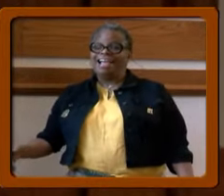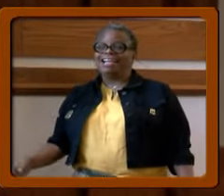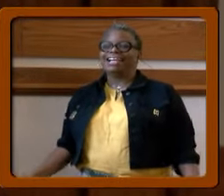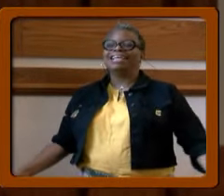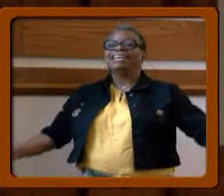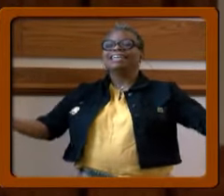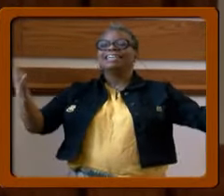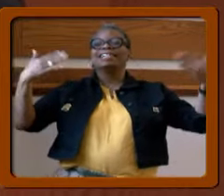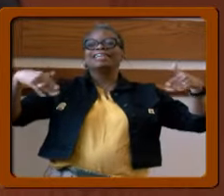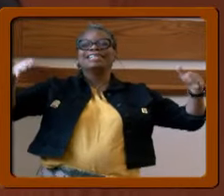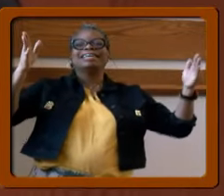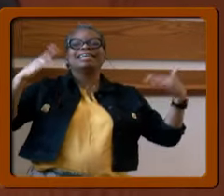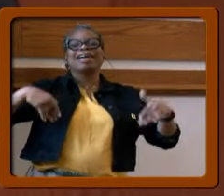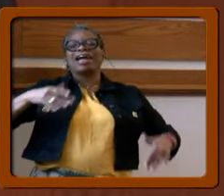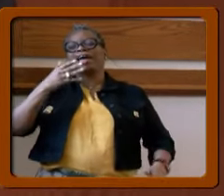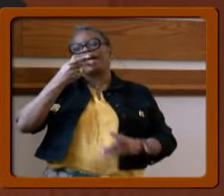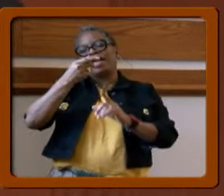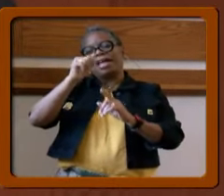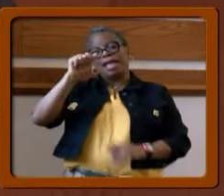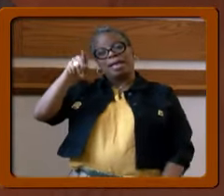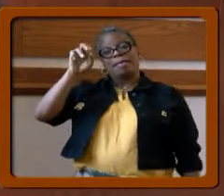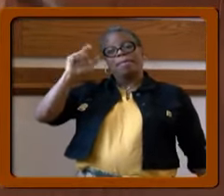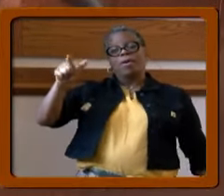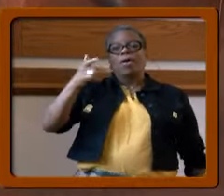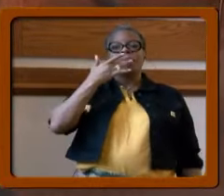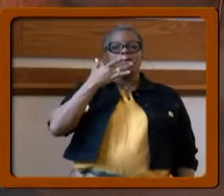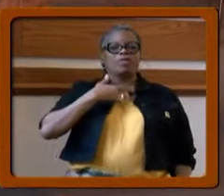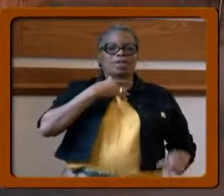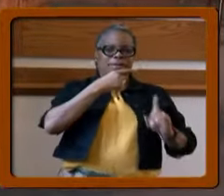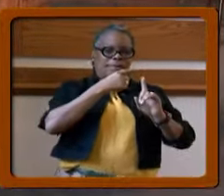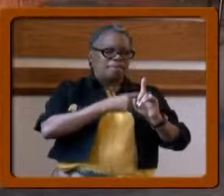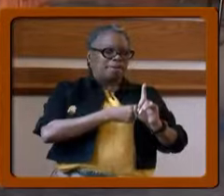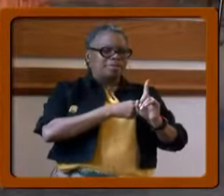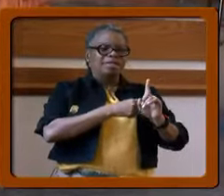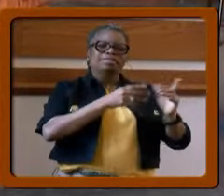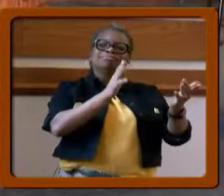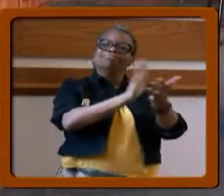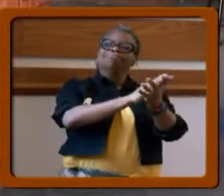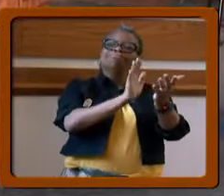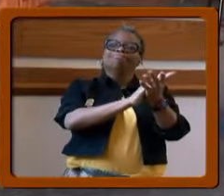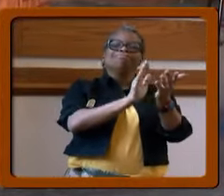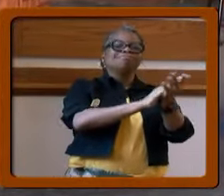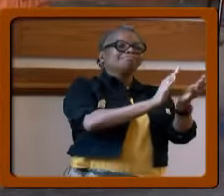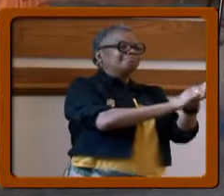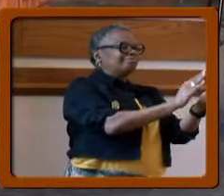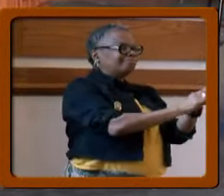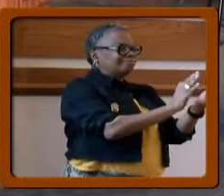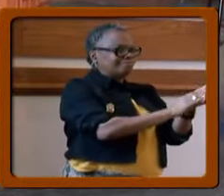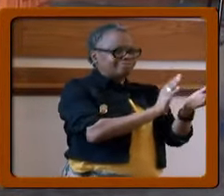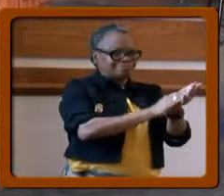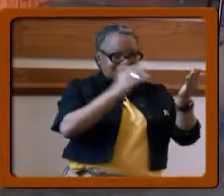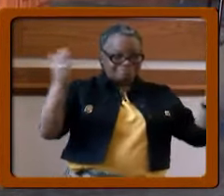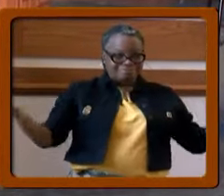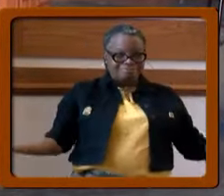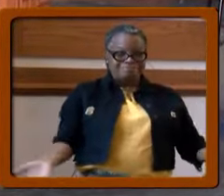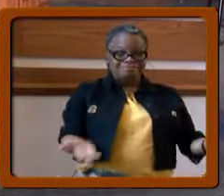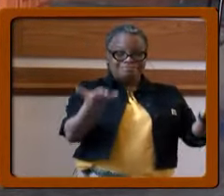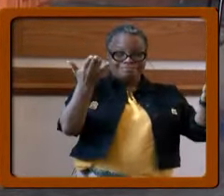birthday. Come on, let's give our April birthday, Mom. Maybe it's a round of applause. Come on, let's stand together.